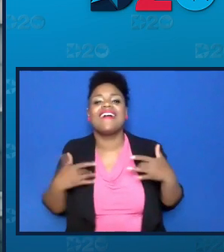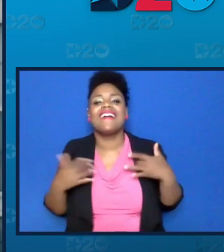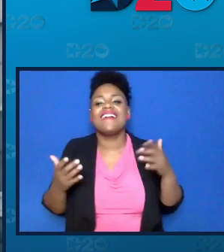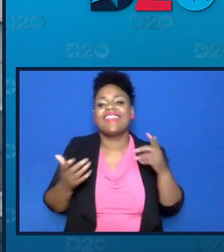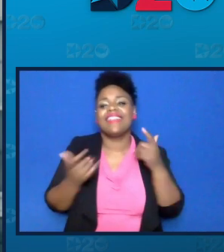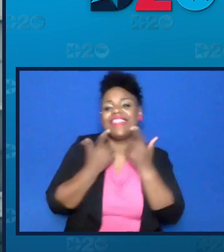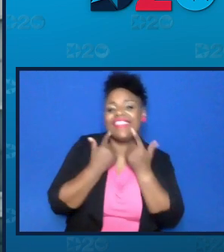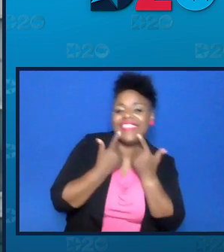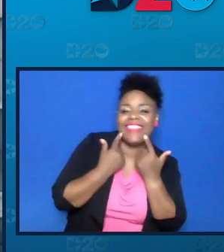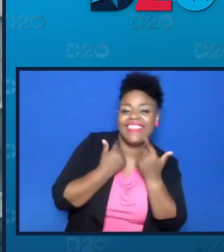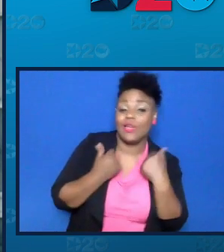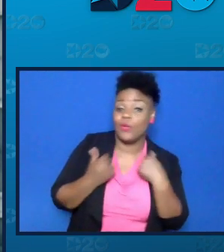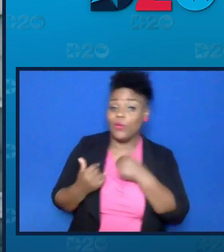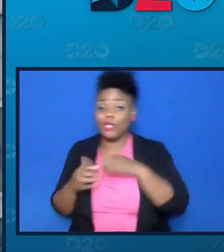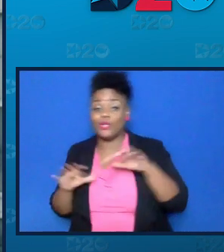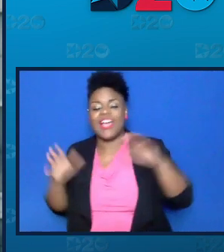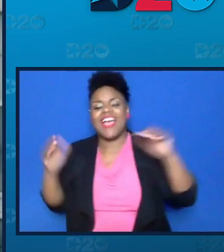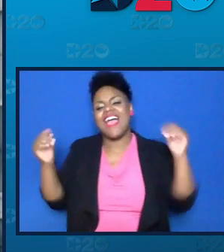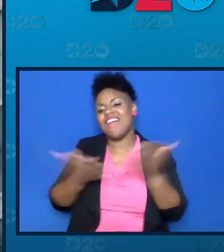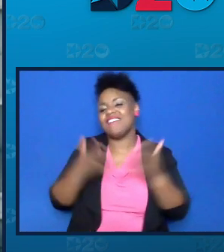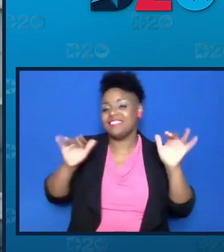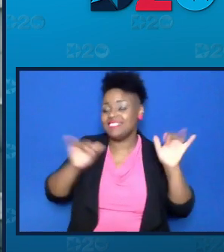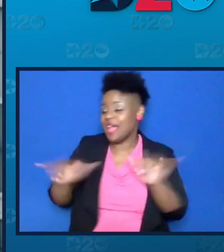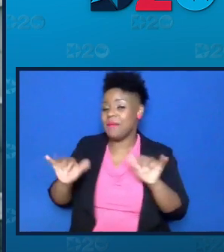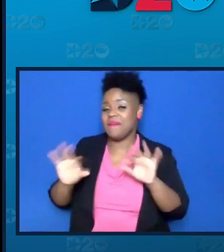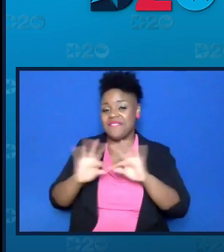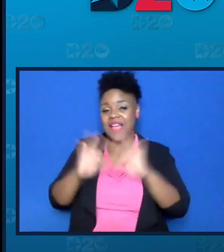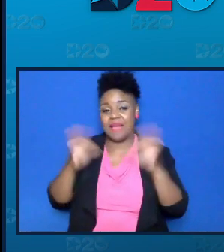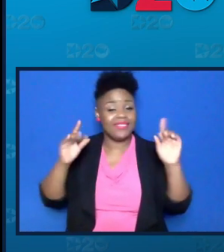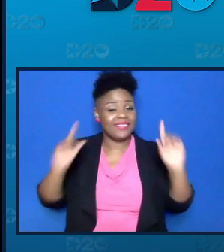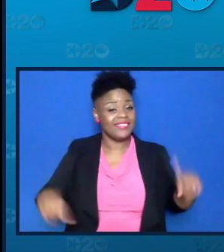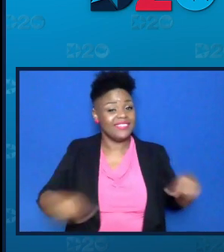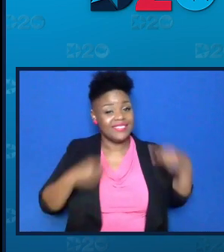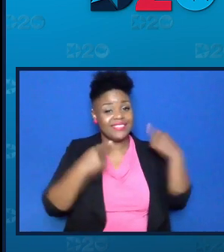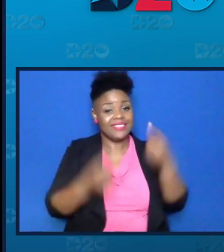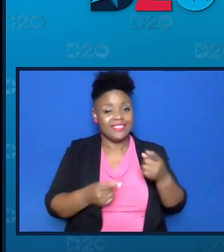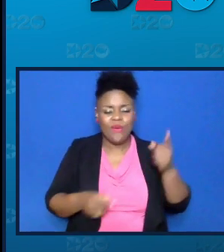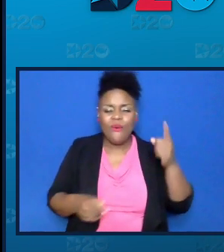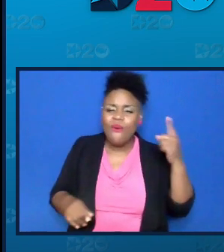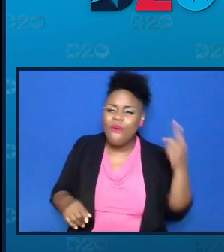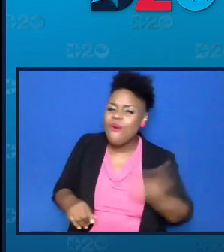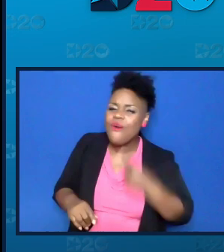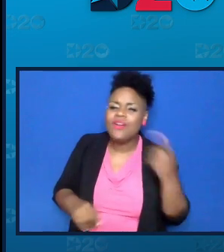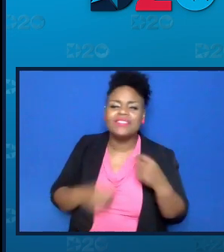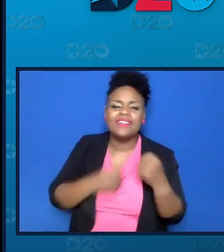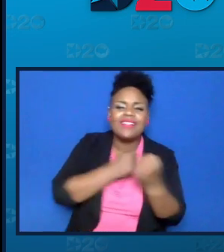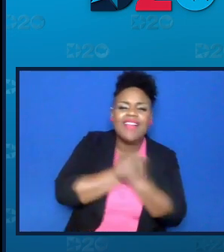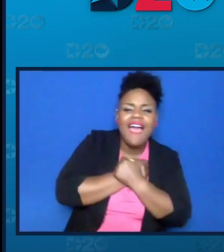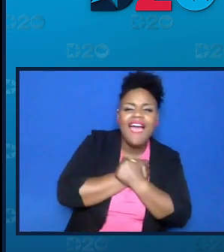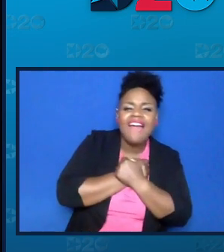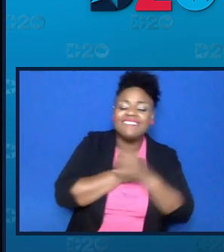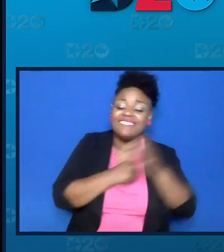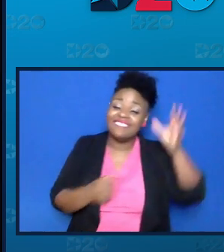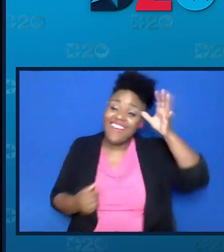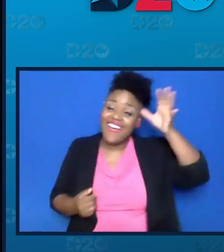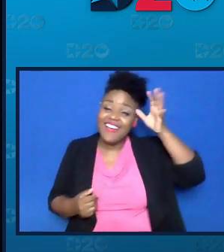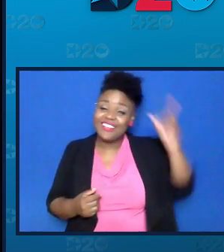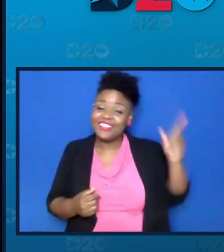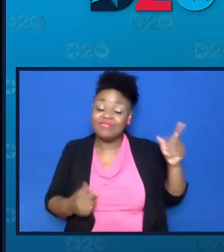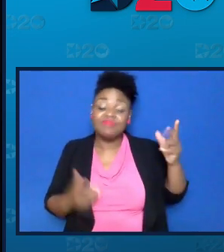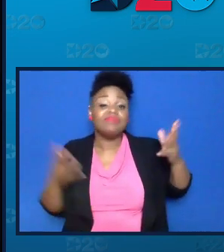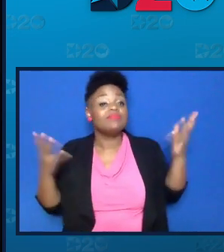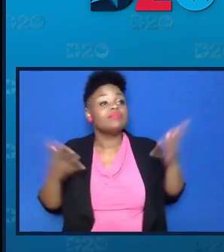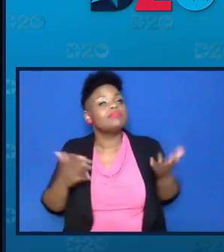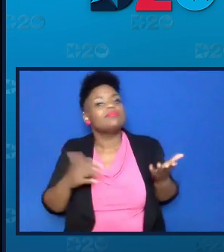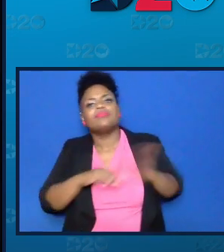family. He was always a good, loving father. I mean, there's nothing more important to Joe than his children.